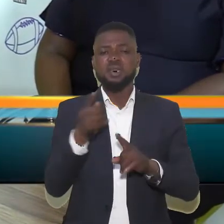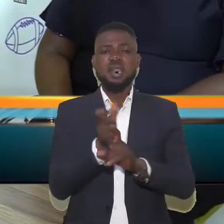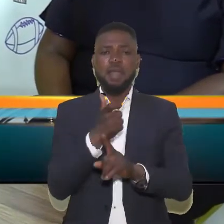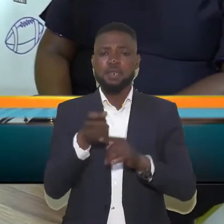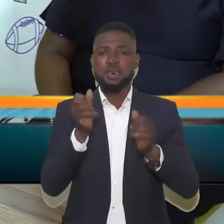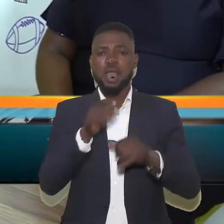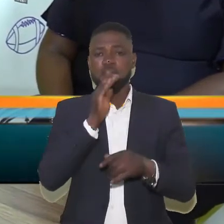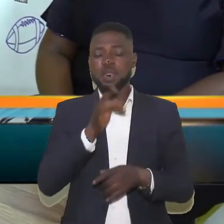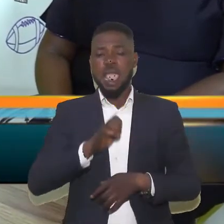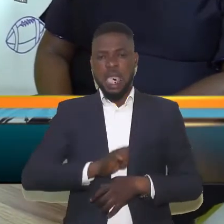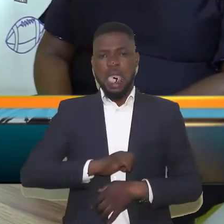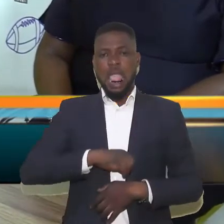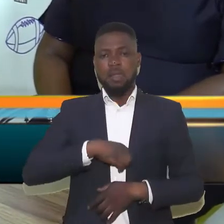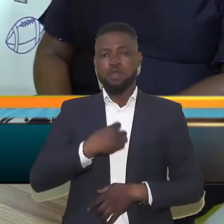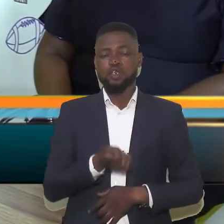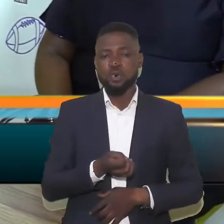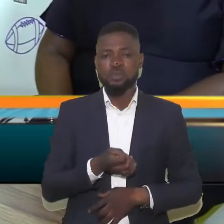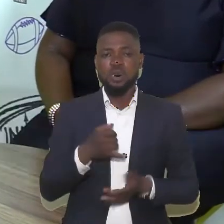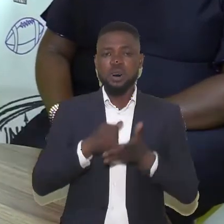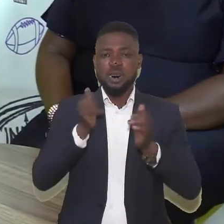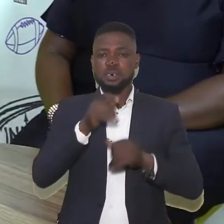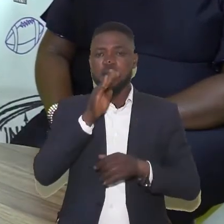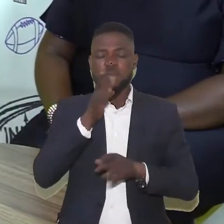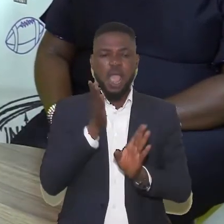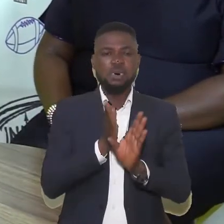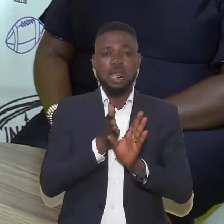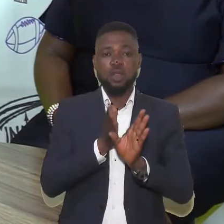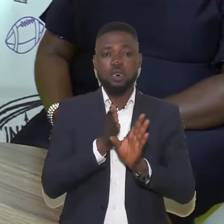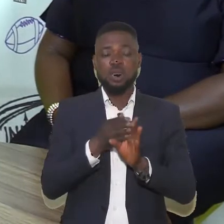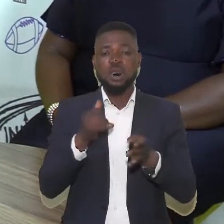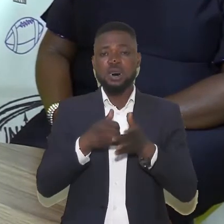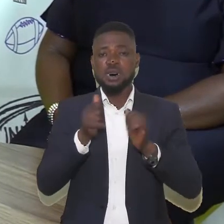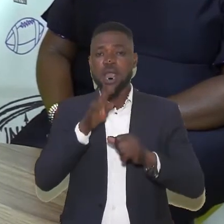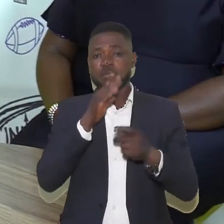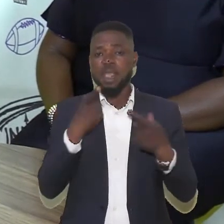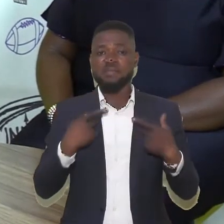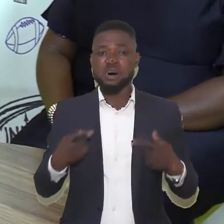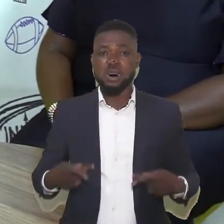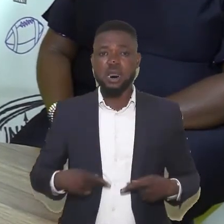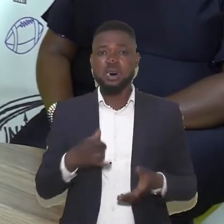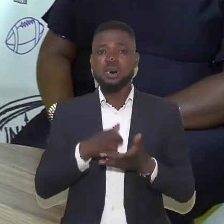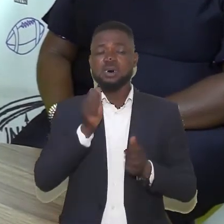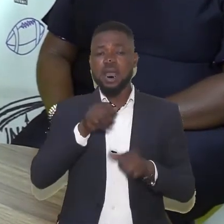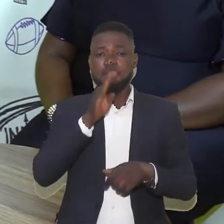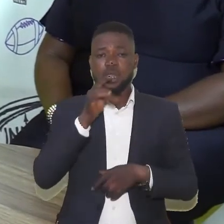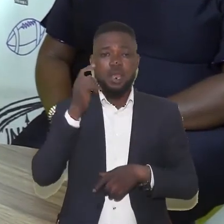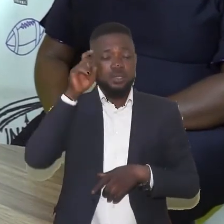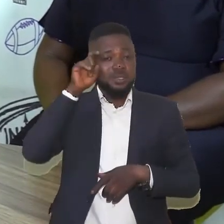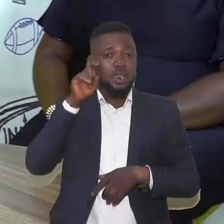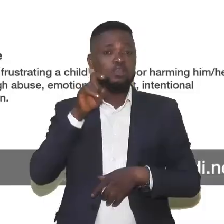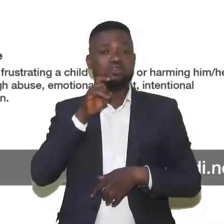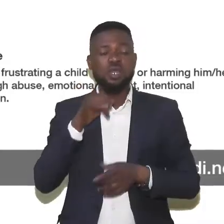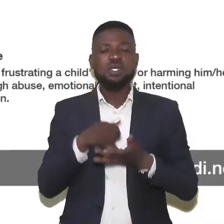The abuses can be emotional, they can be psychological, they can be physical, they can be